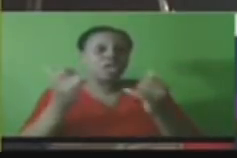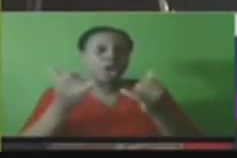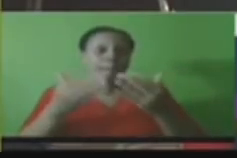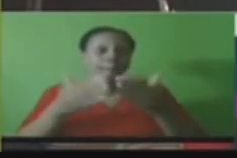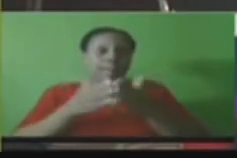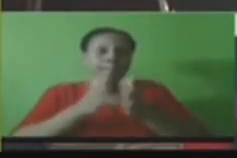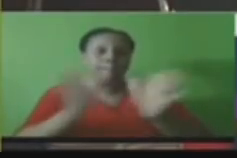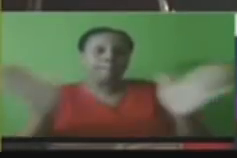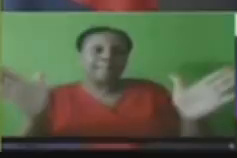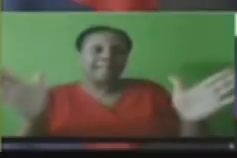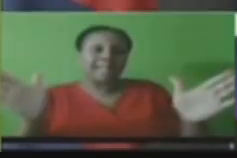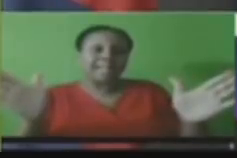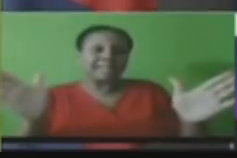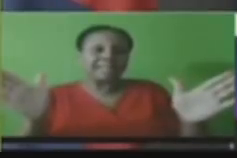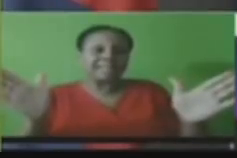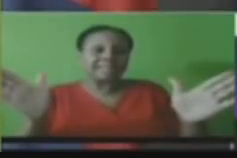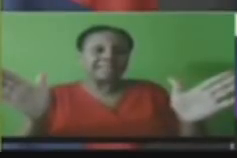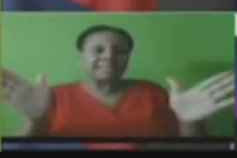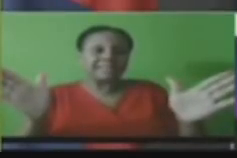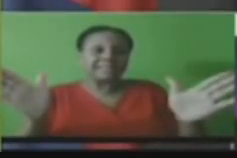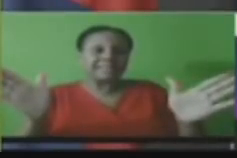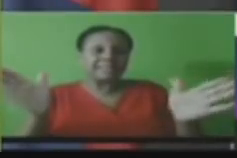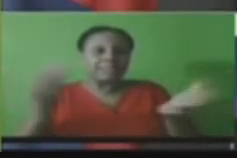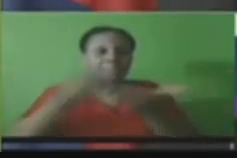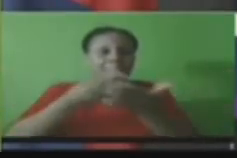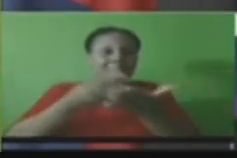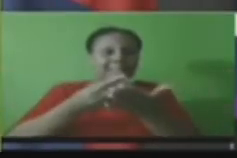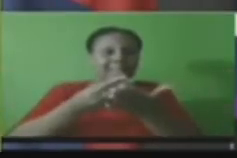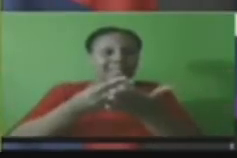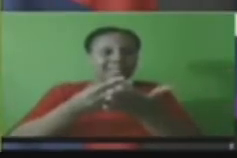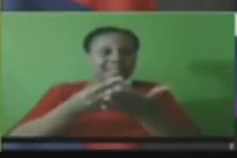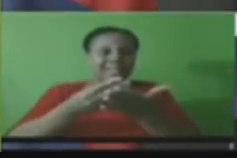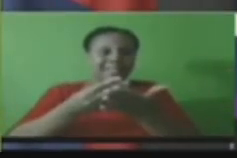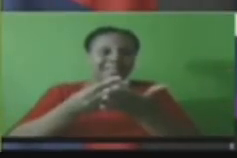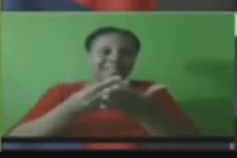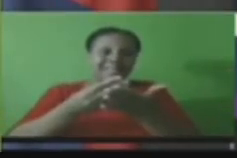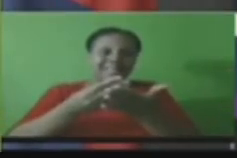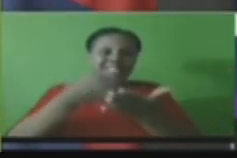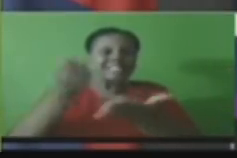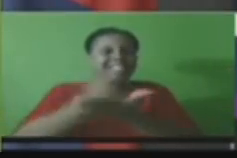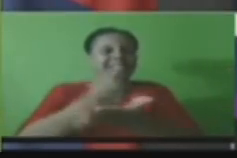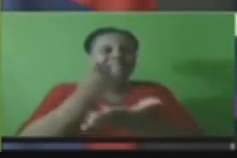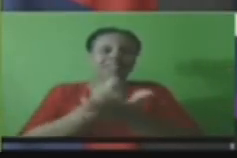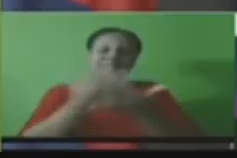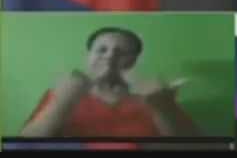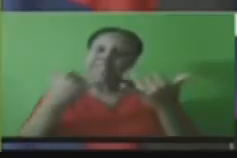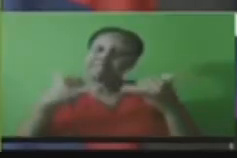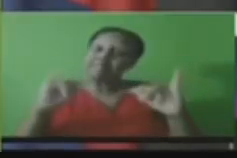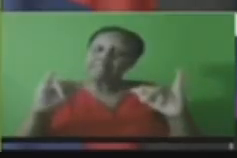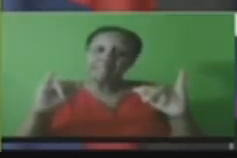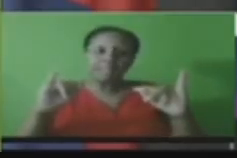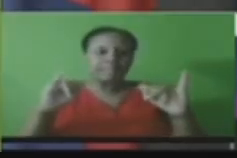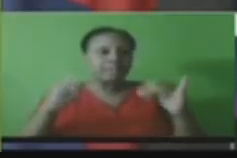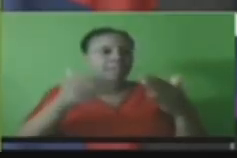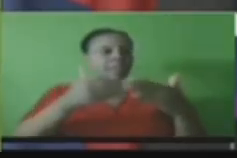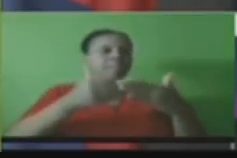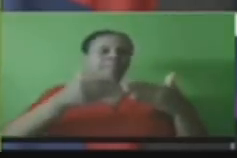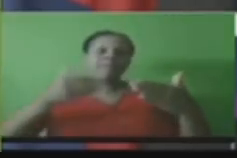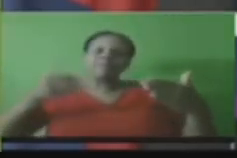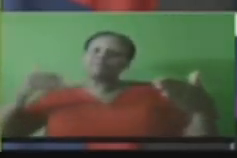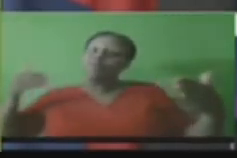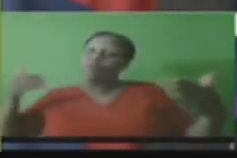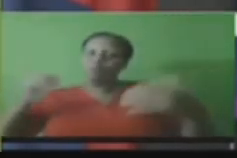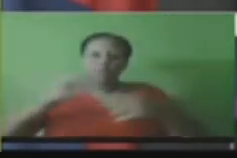this. That's a big one. Even before COVID, the question of the public sector wage bill